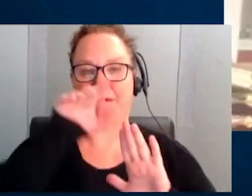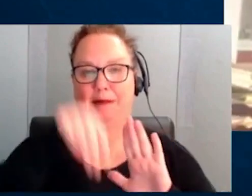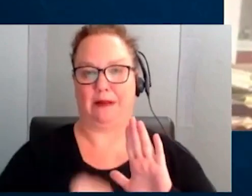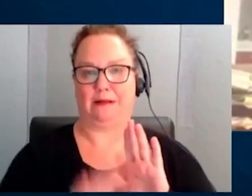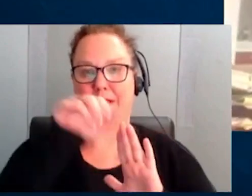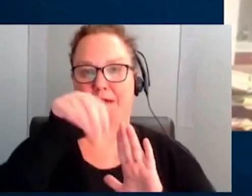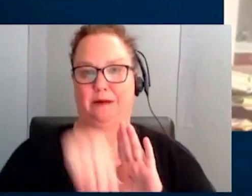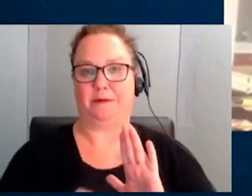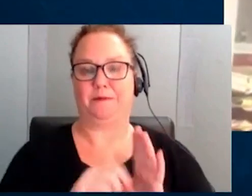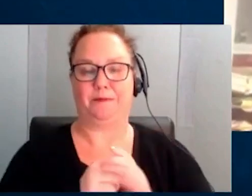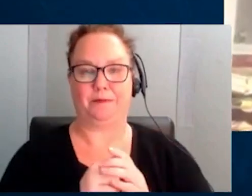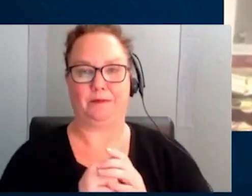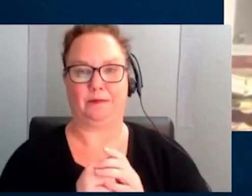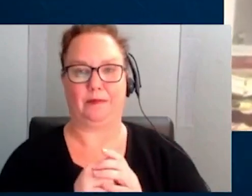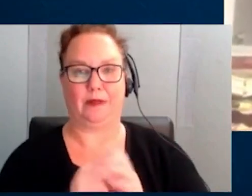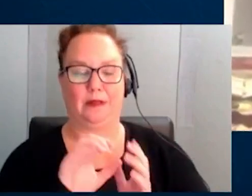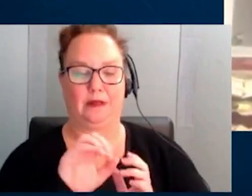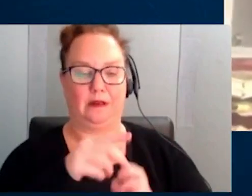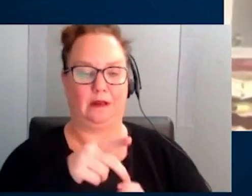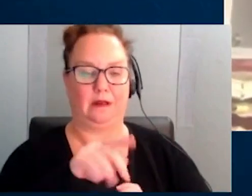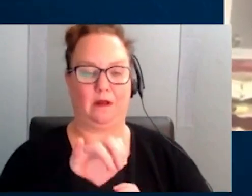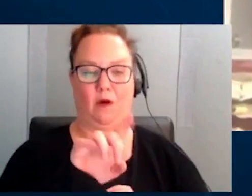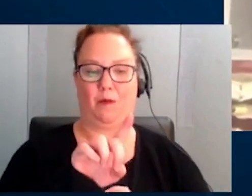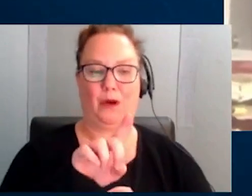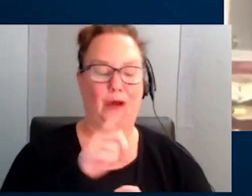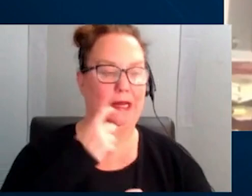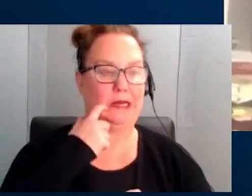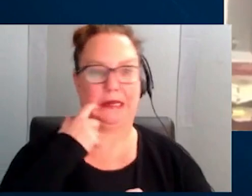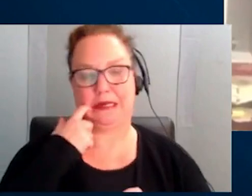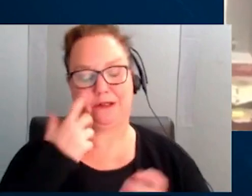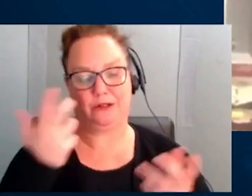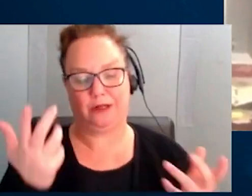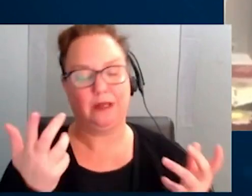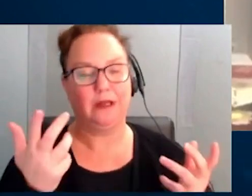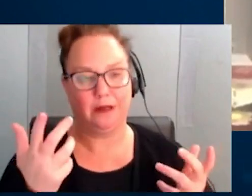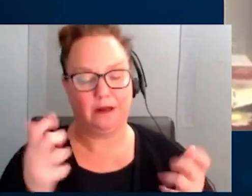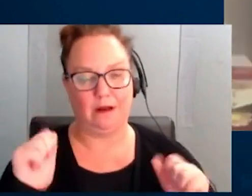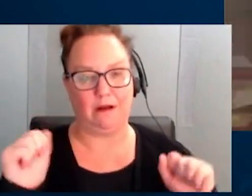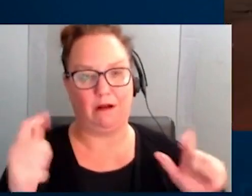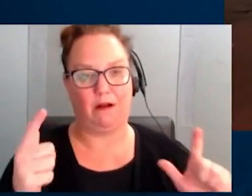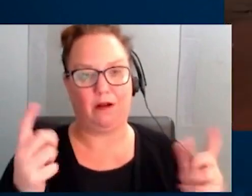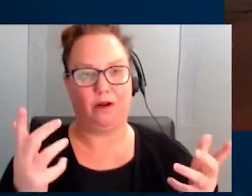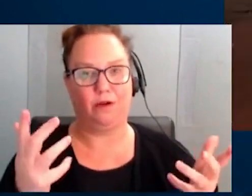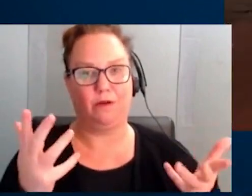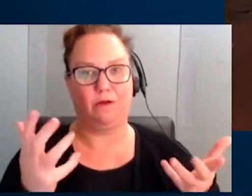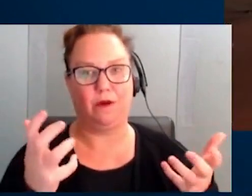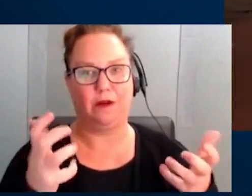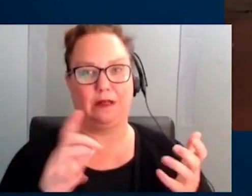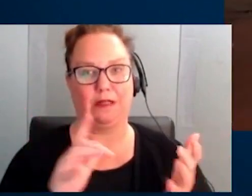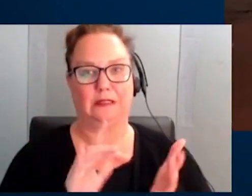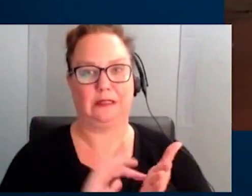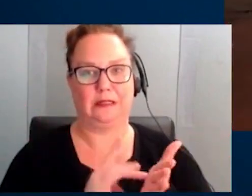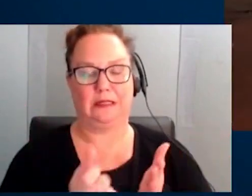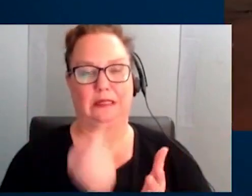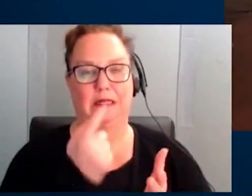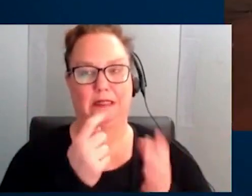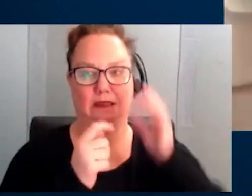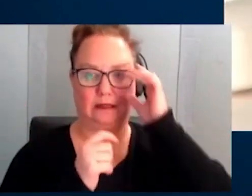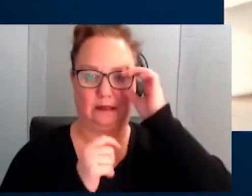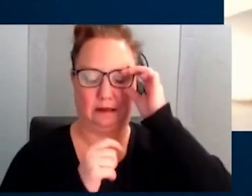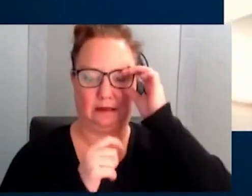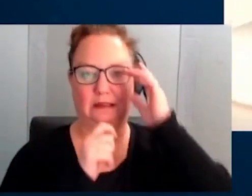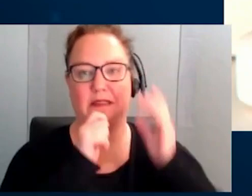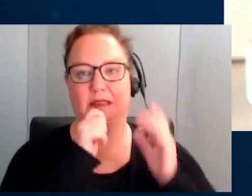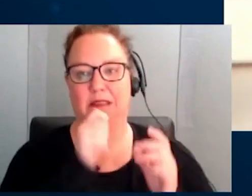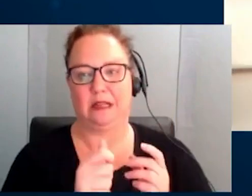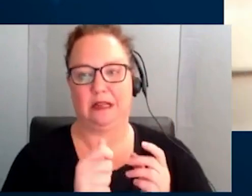a certain point with opioids, all you do is you need to take them to not be